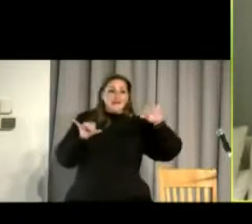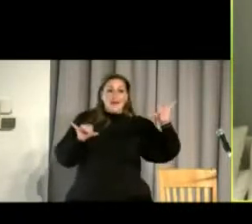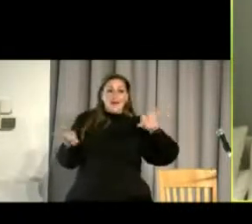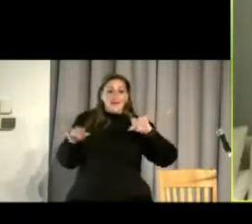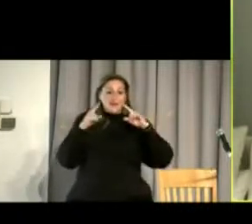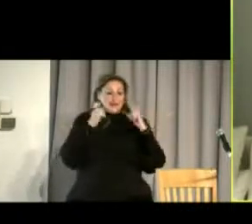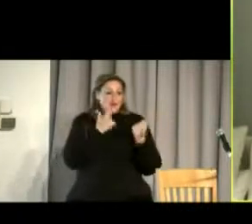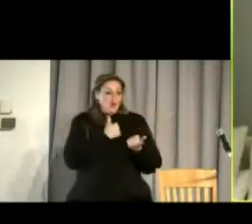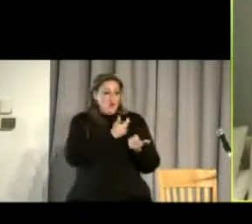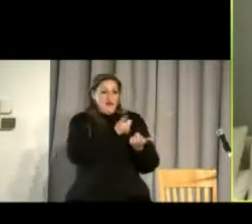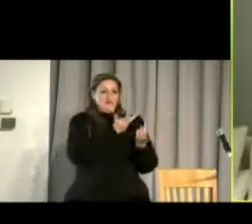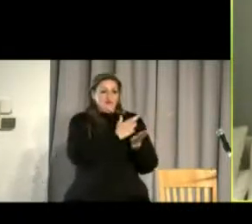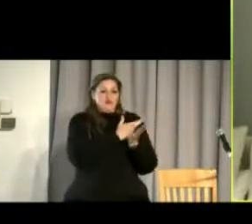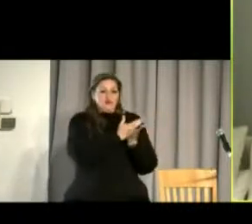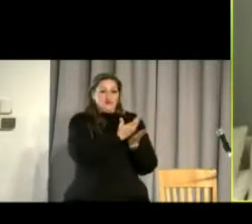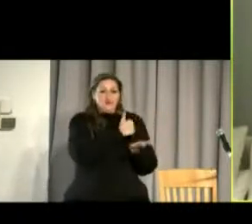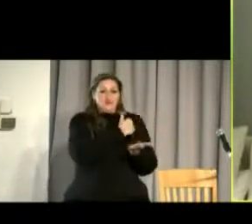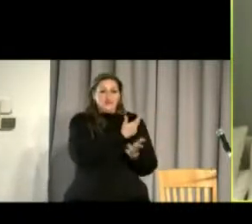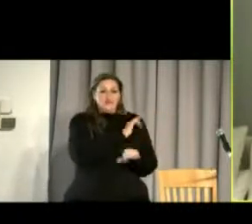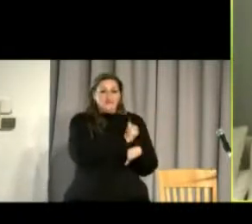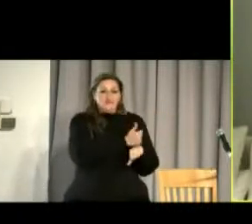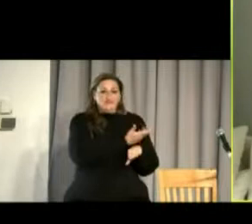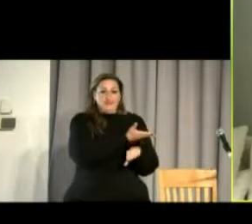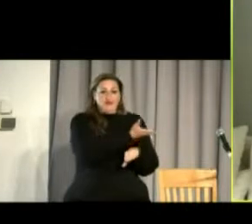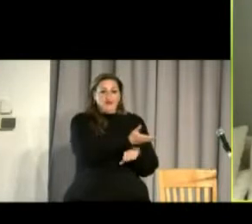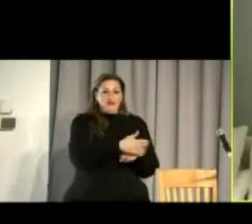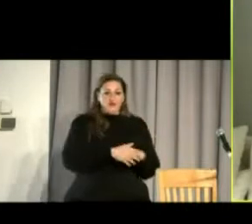already had the resources, if that makes any sense.